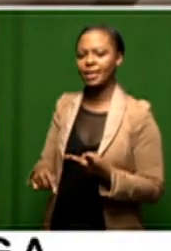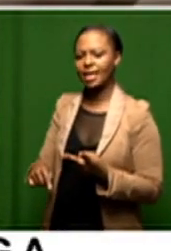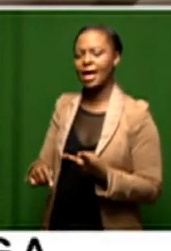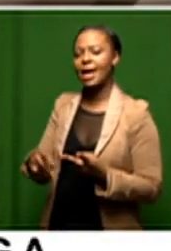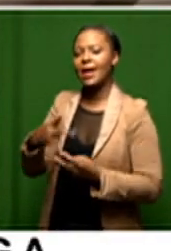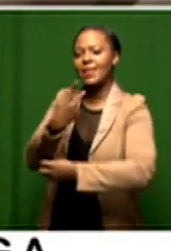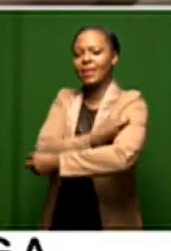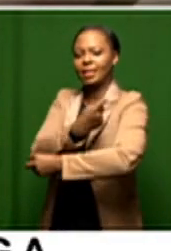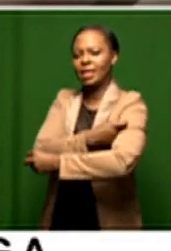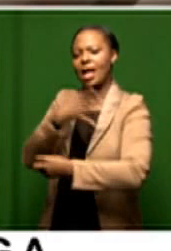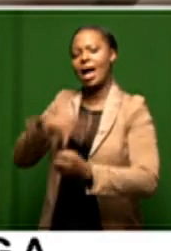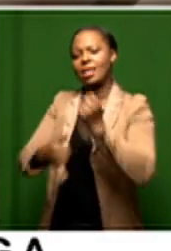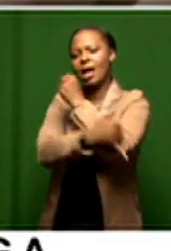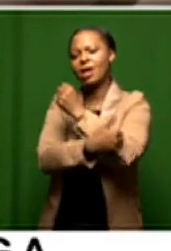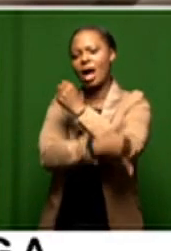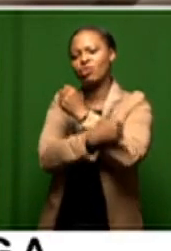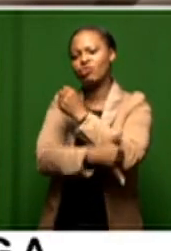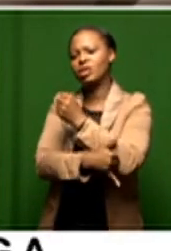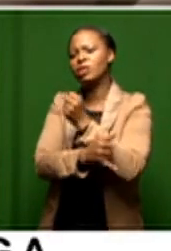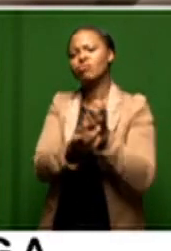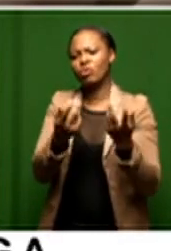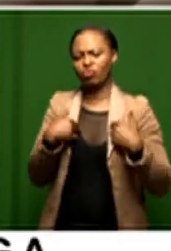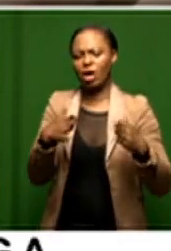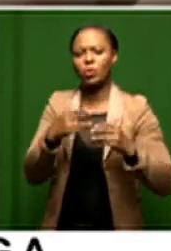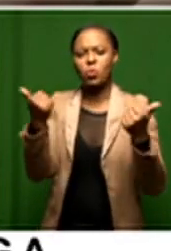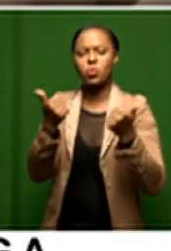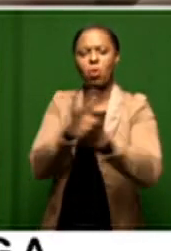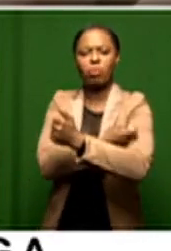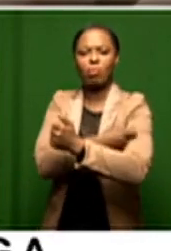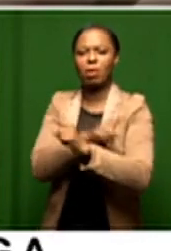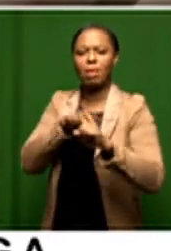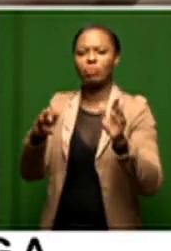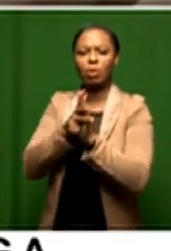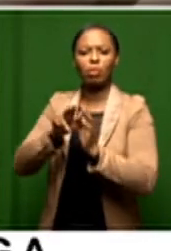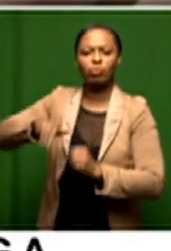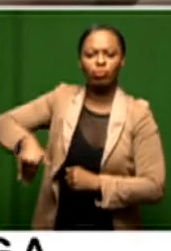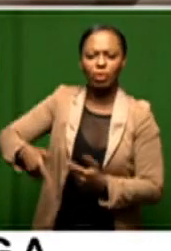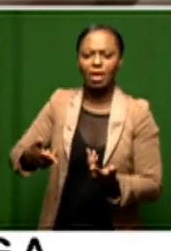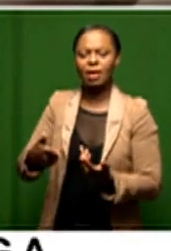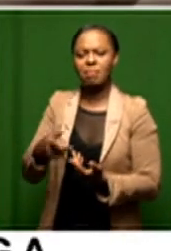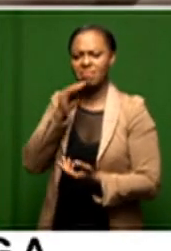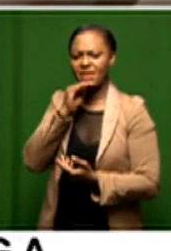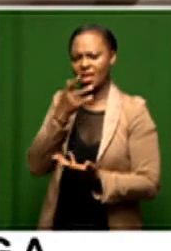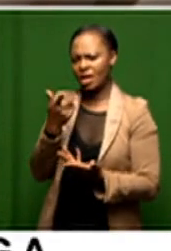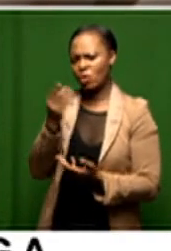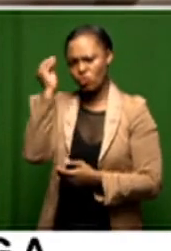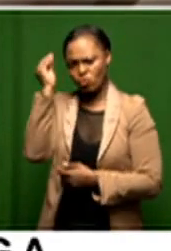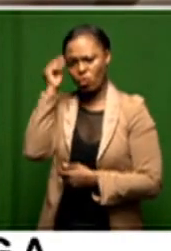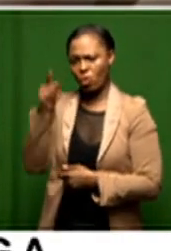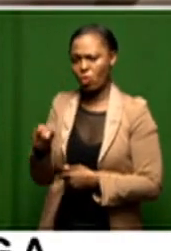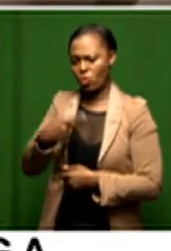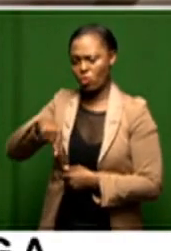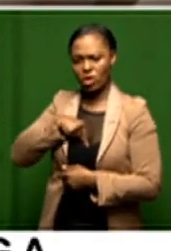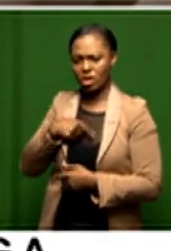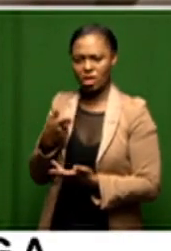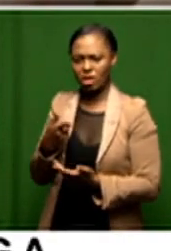up with no efficacy yet? And are there any others that you perhaps are aware of that we are